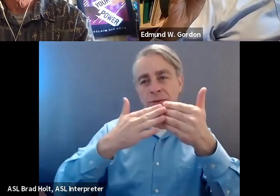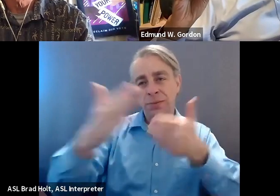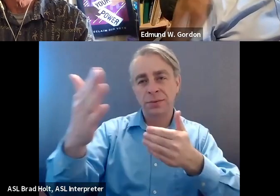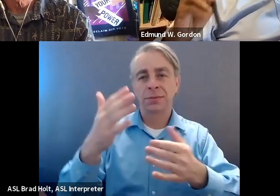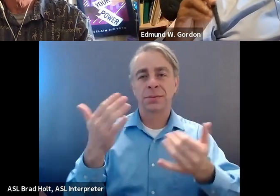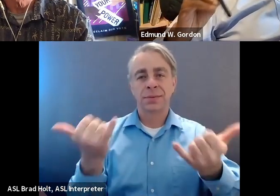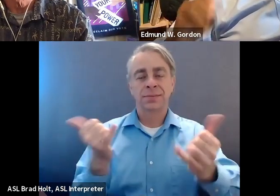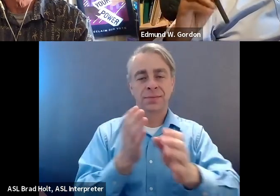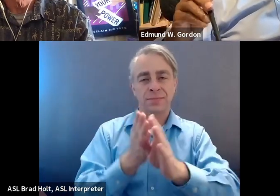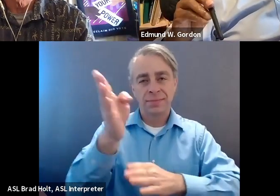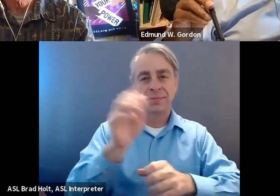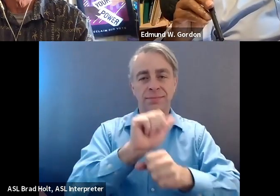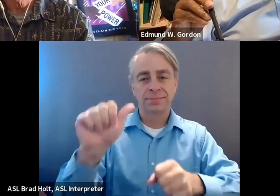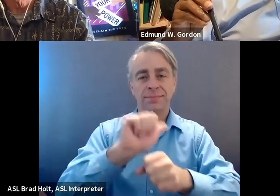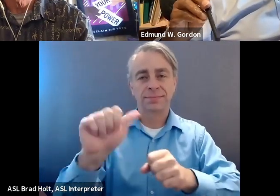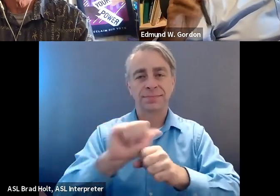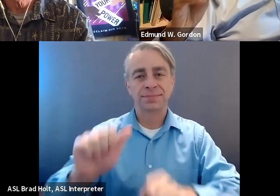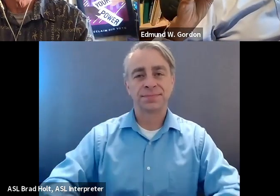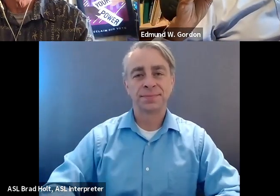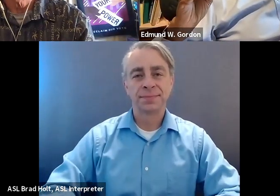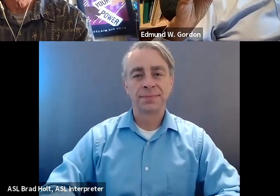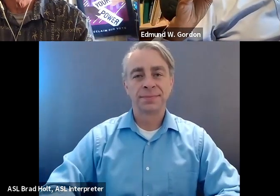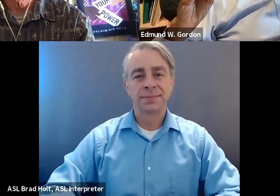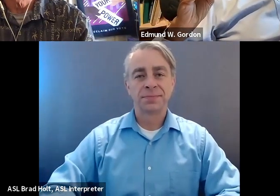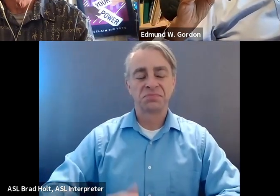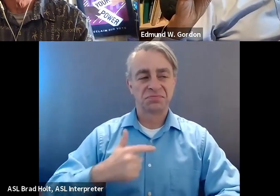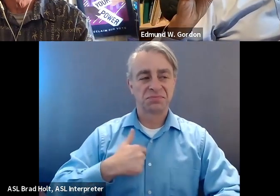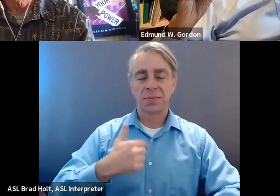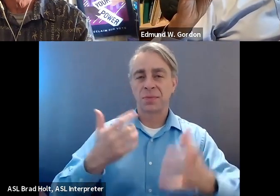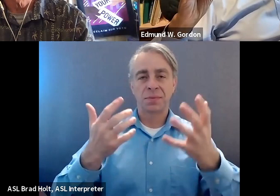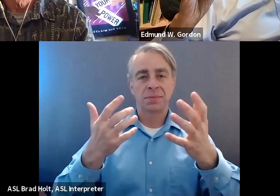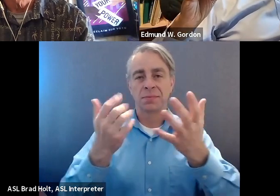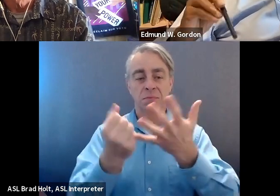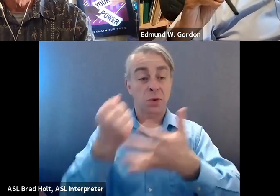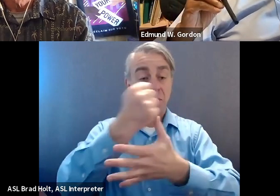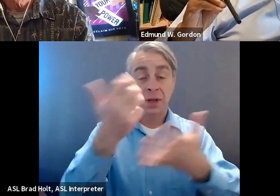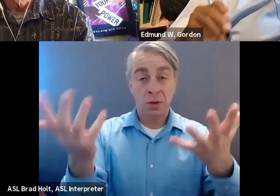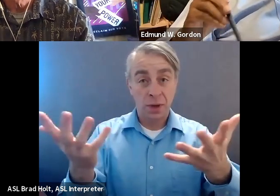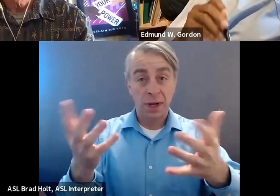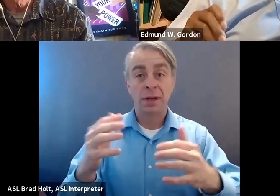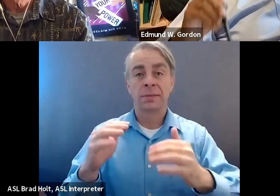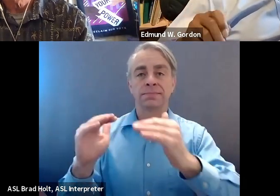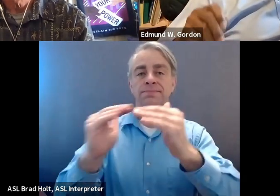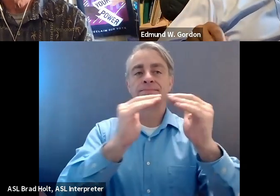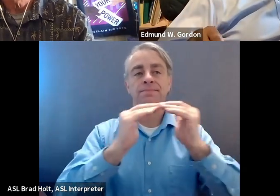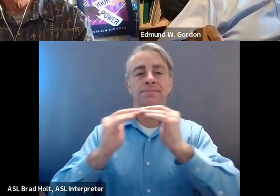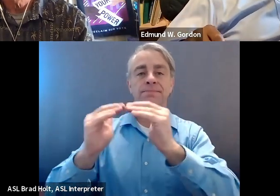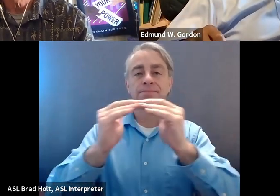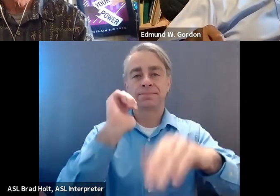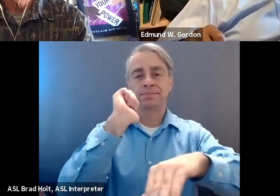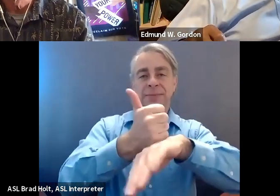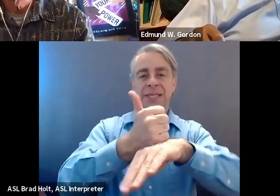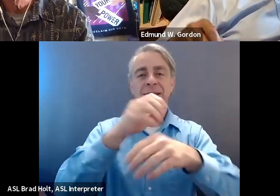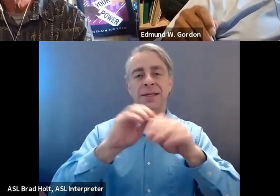to really go to work on equalizing or on the achievement of equity in